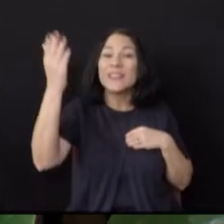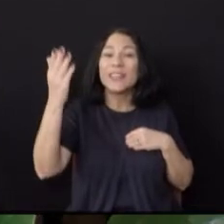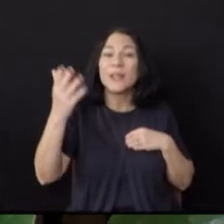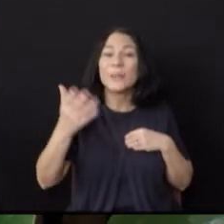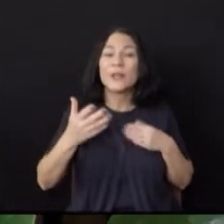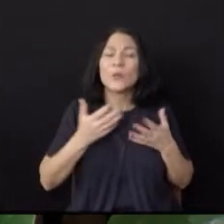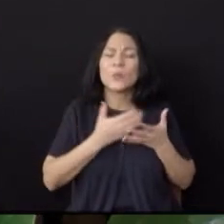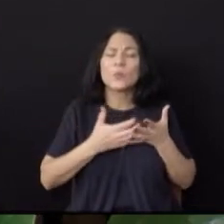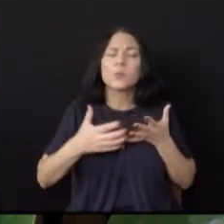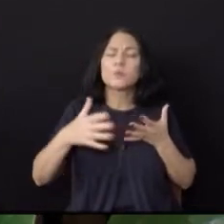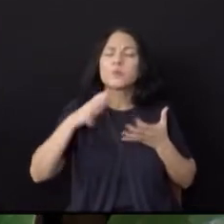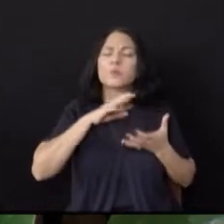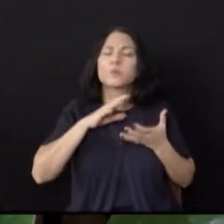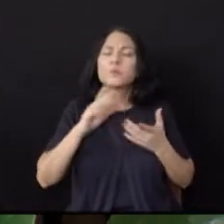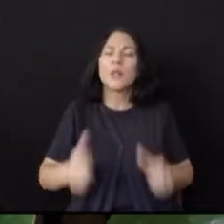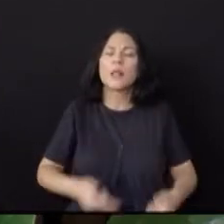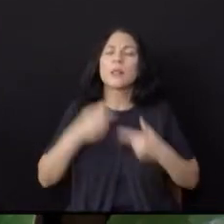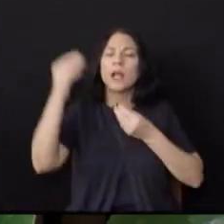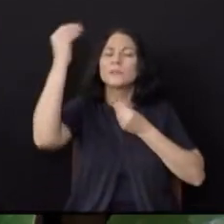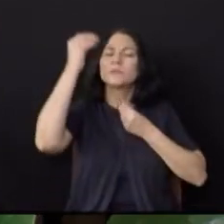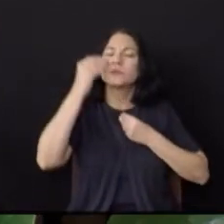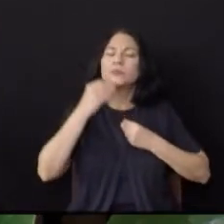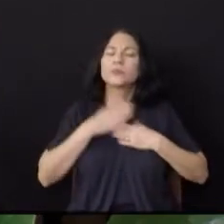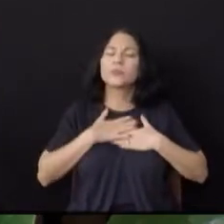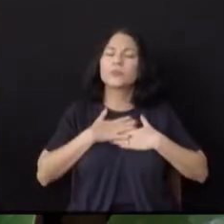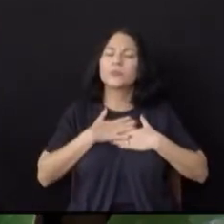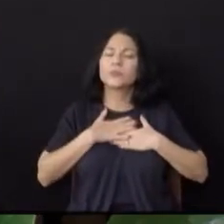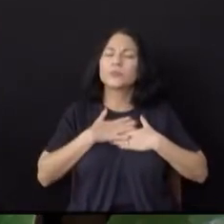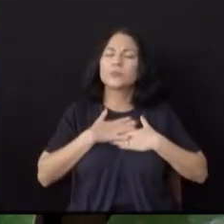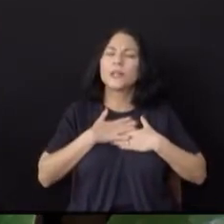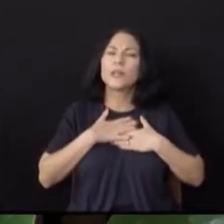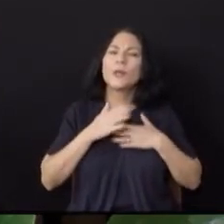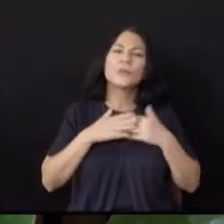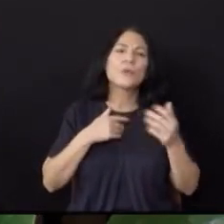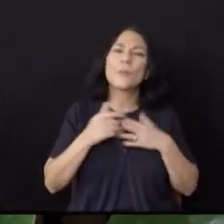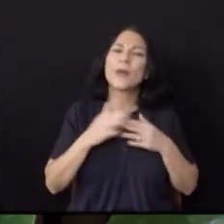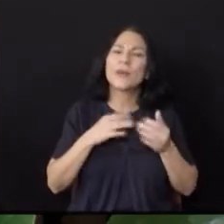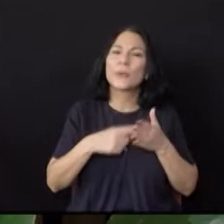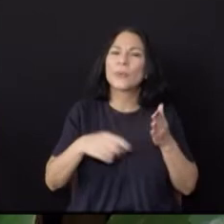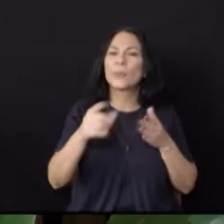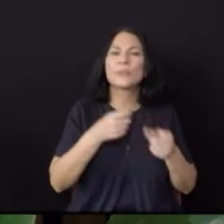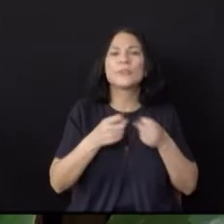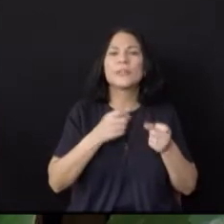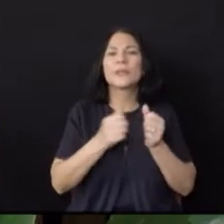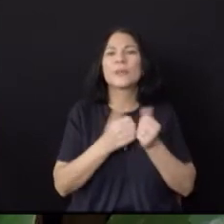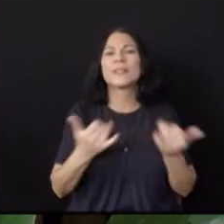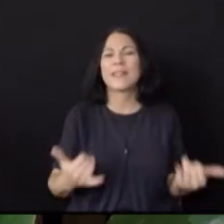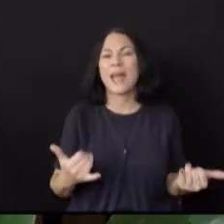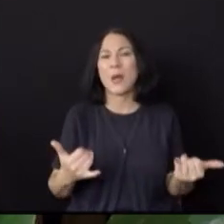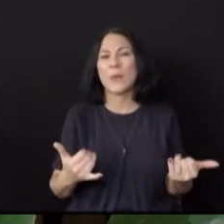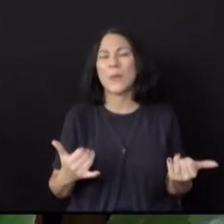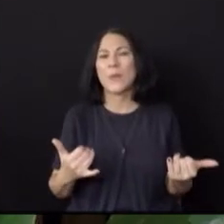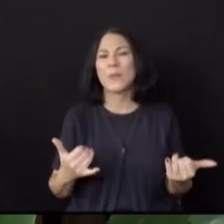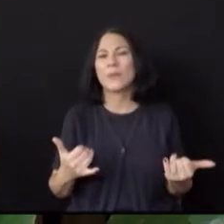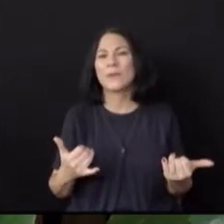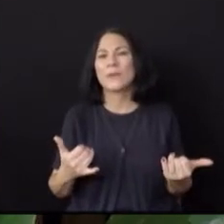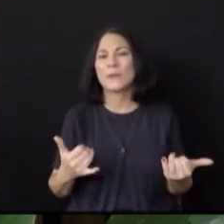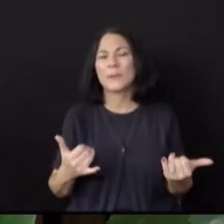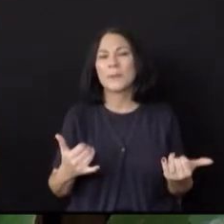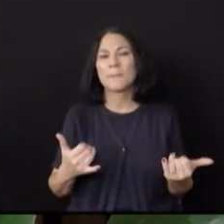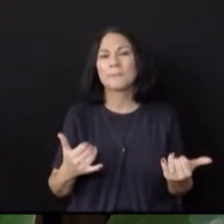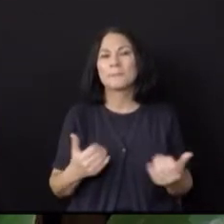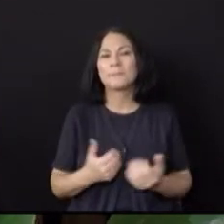so life-giving, so deep, even in the midst of whatever it is you might be dealing with right now where you are.